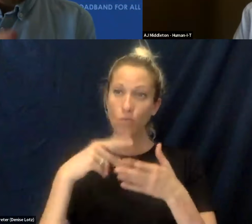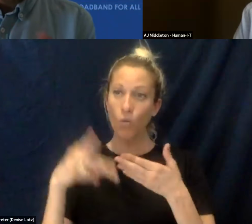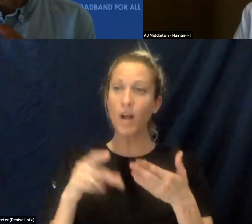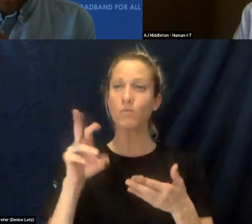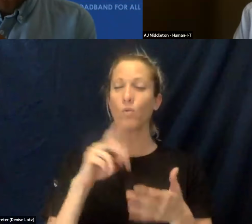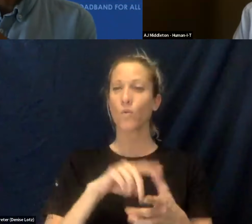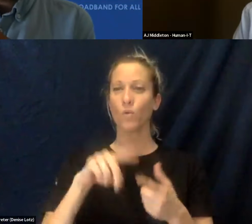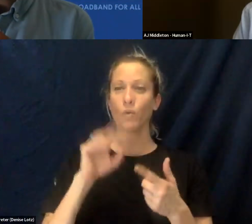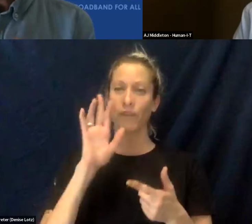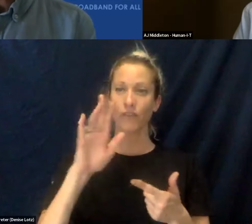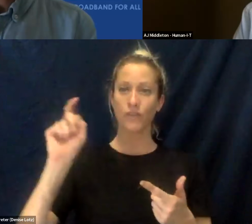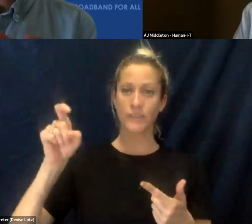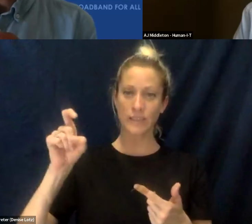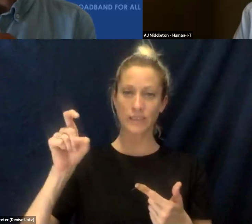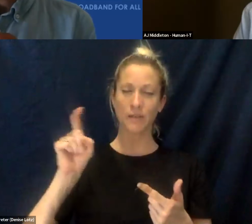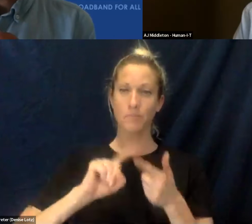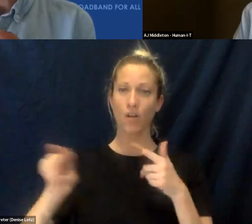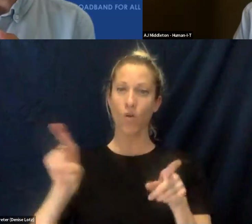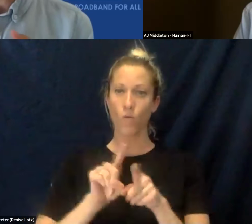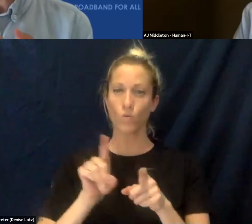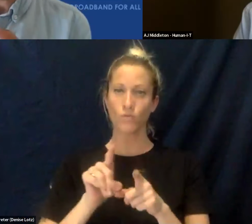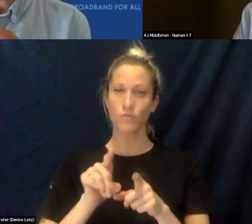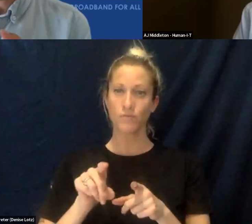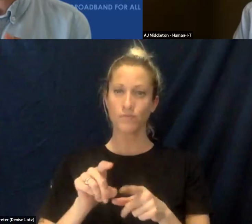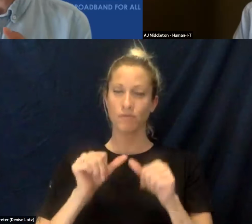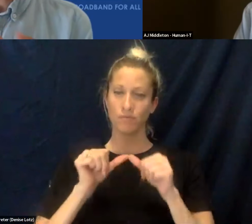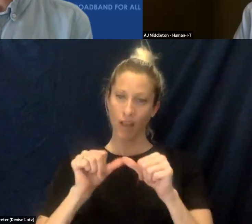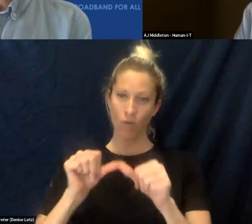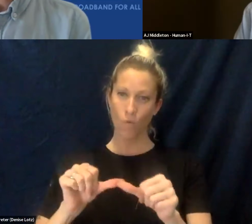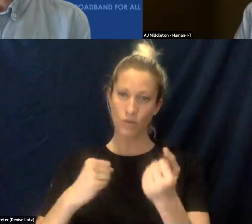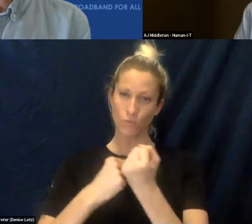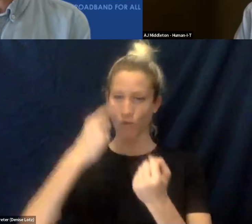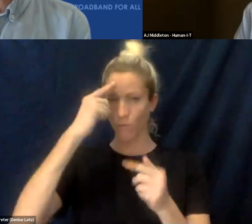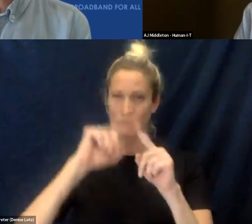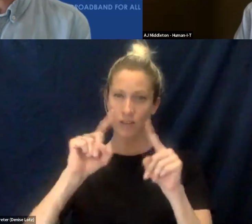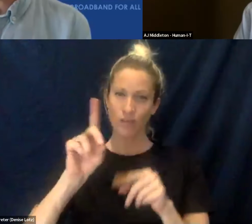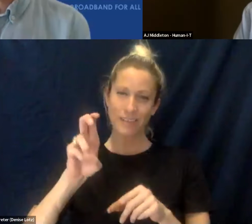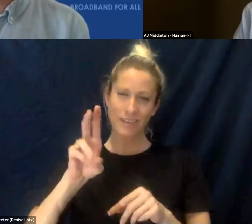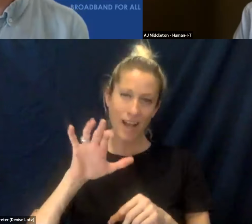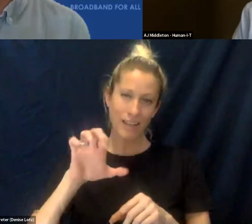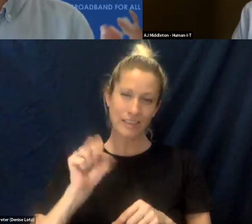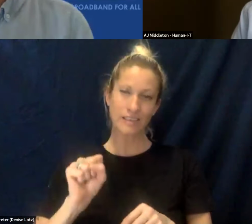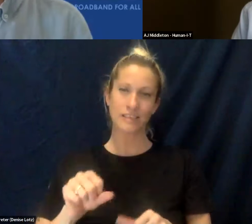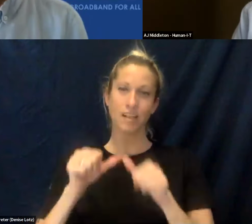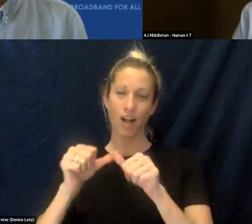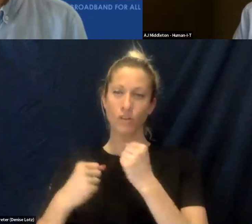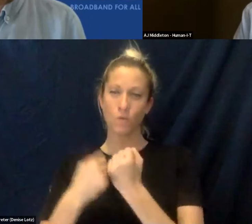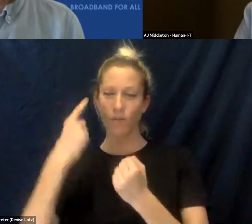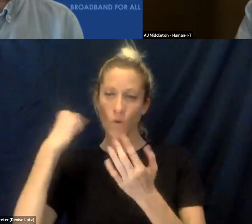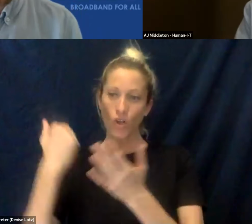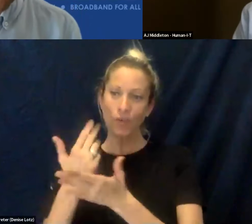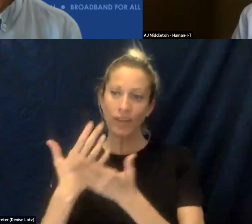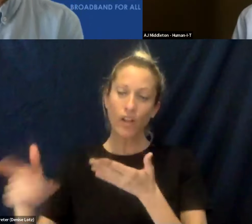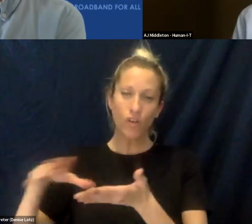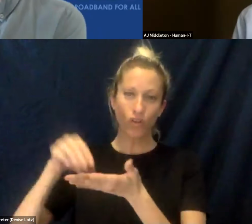their needs, but also like ongoing support of different devices, ongoing support of new things that they're learning,